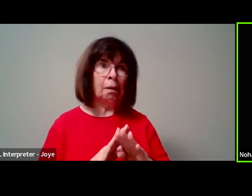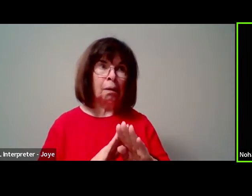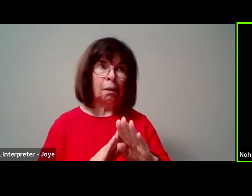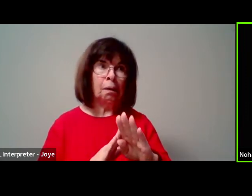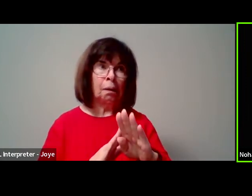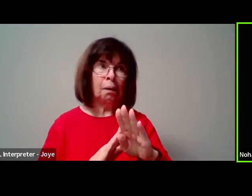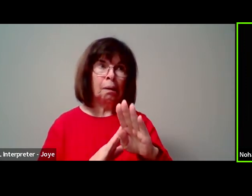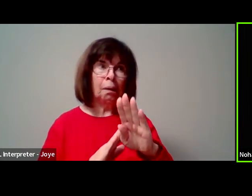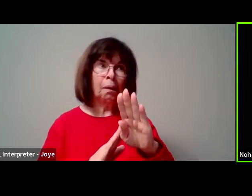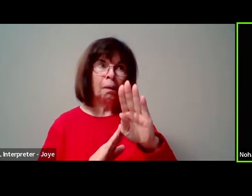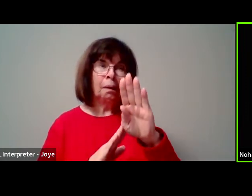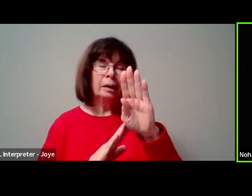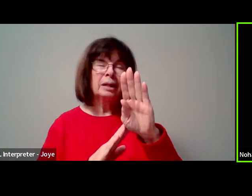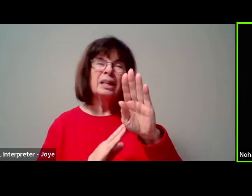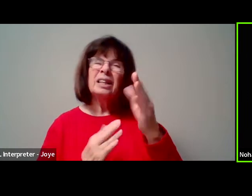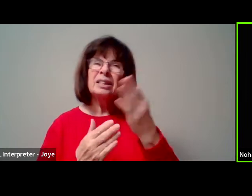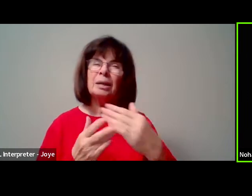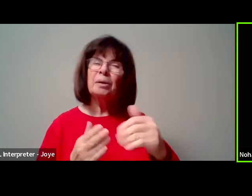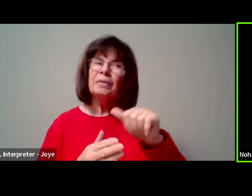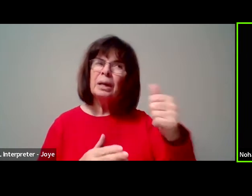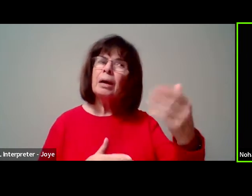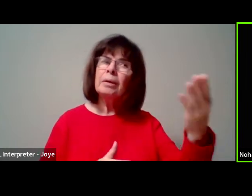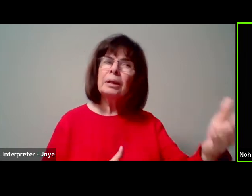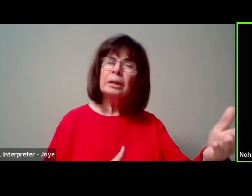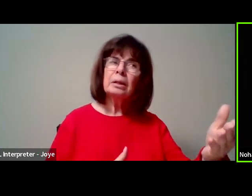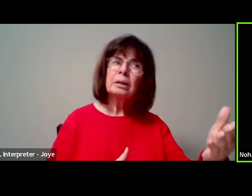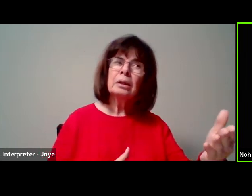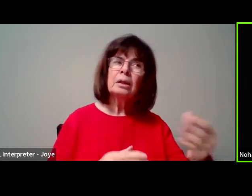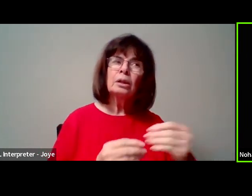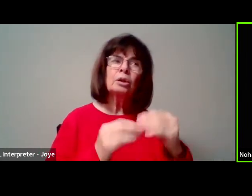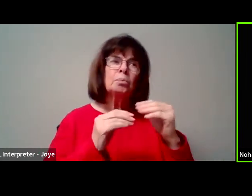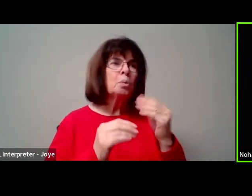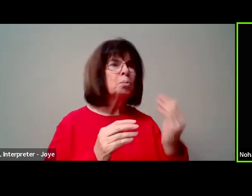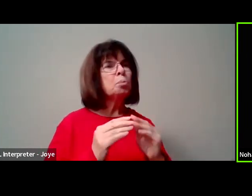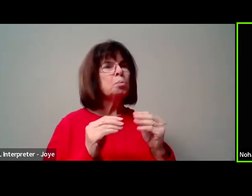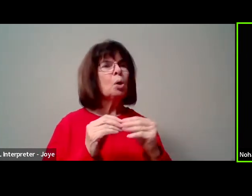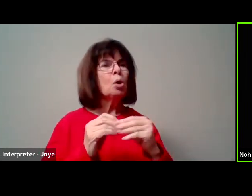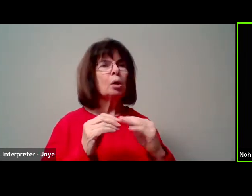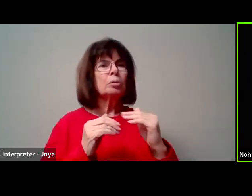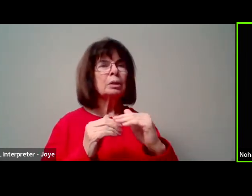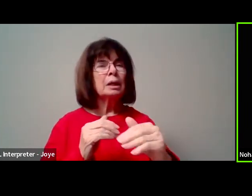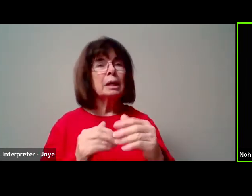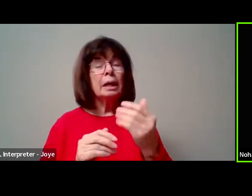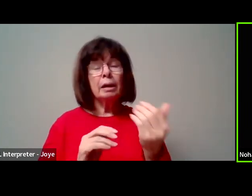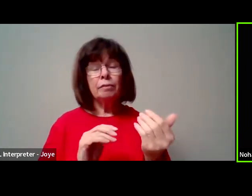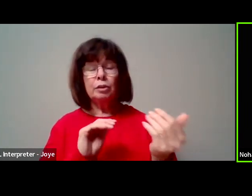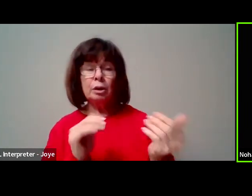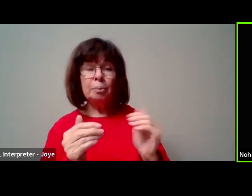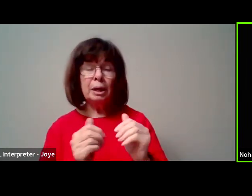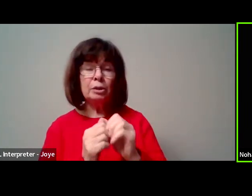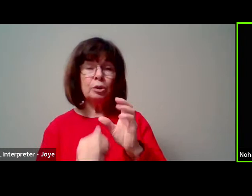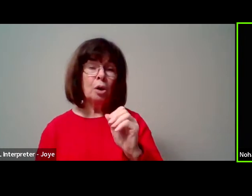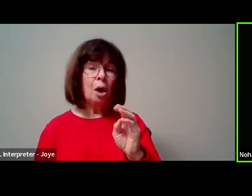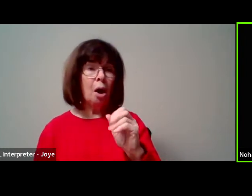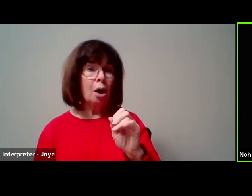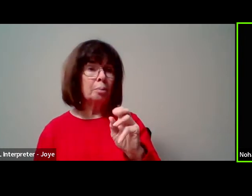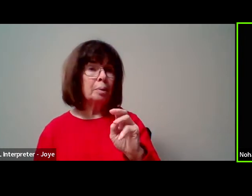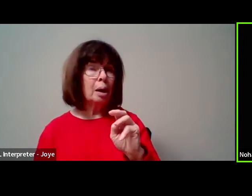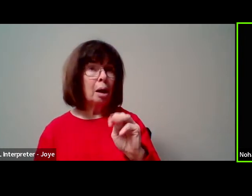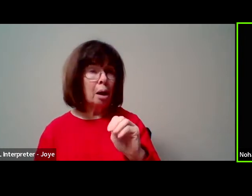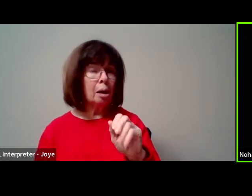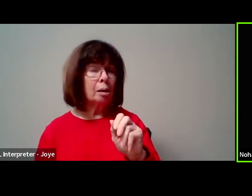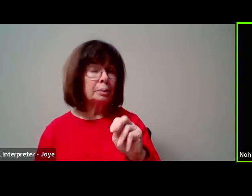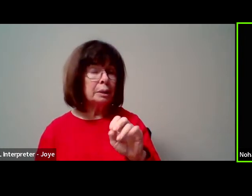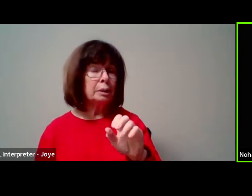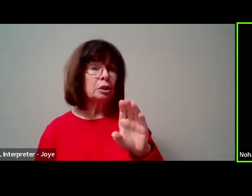helpful because some of the other things look blunted, because if you look at it compared to Omicron, it might not look very impressive. And so the average